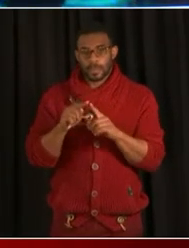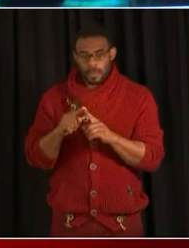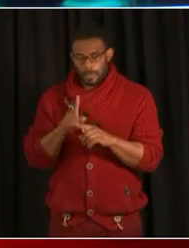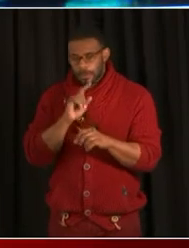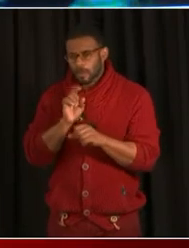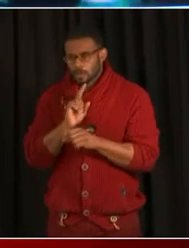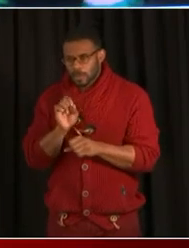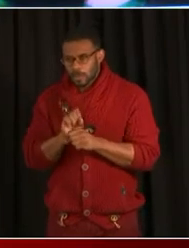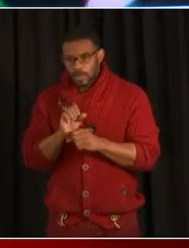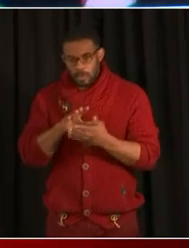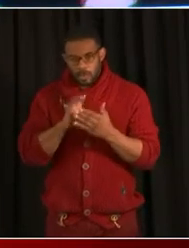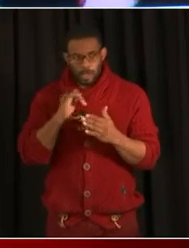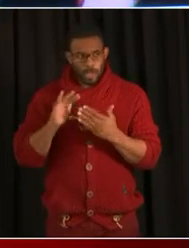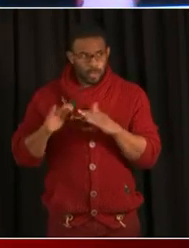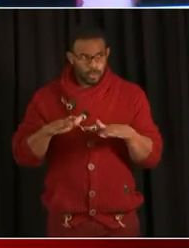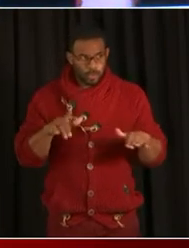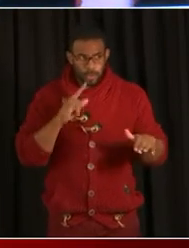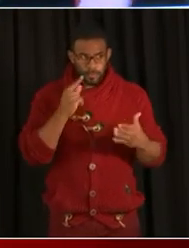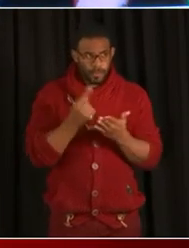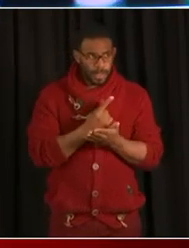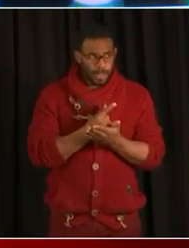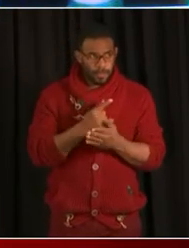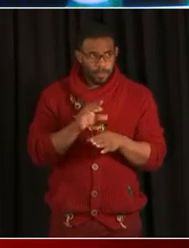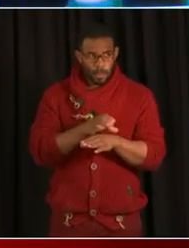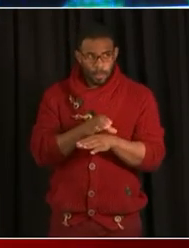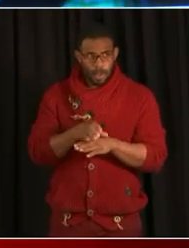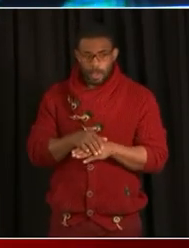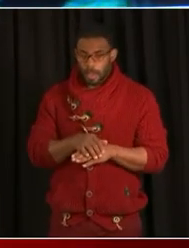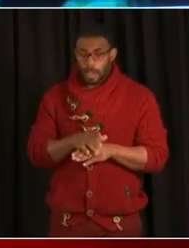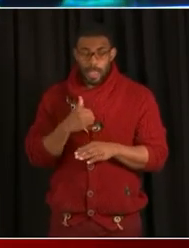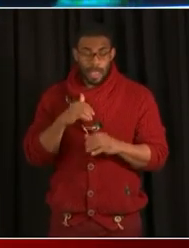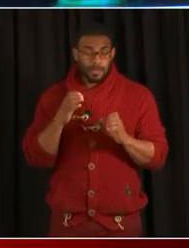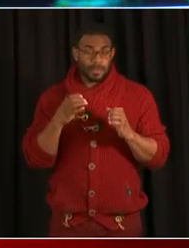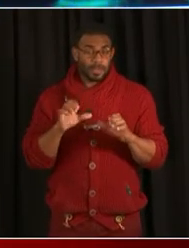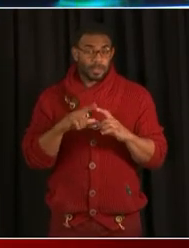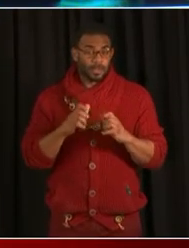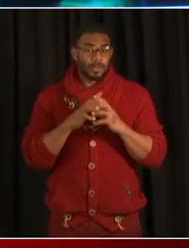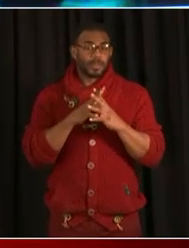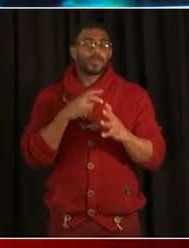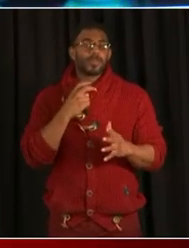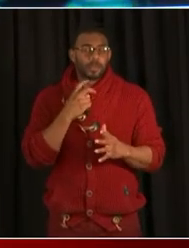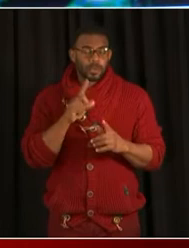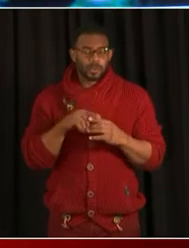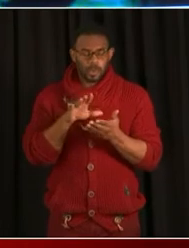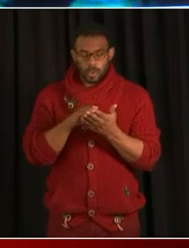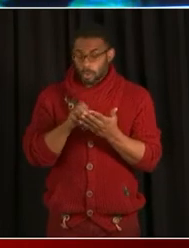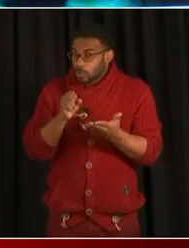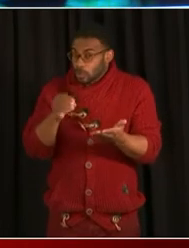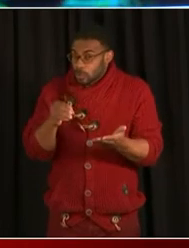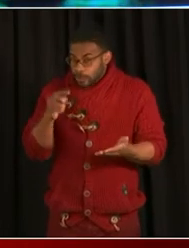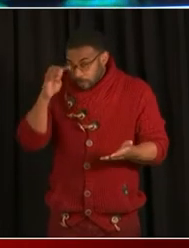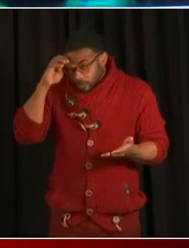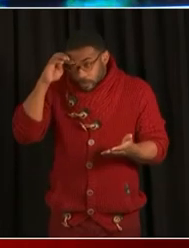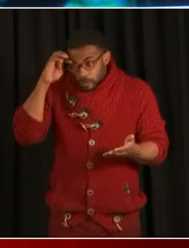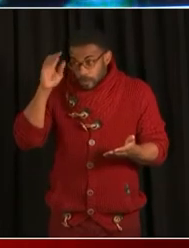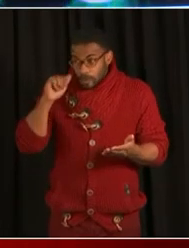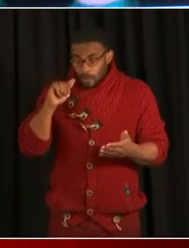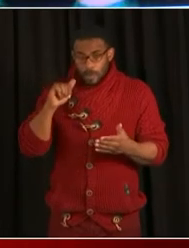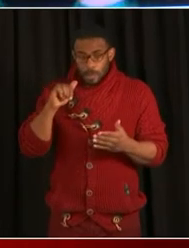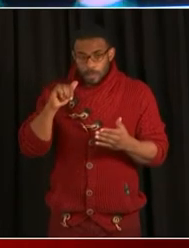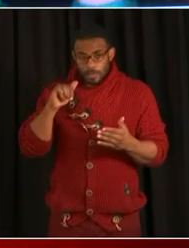and to be sure that the students in our Children of the Gospel Choir have a chance to build their voices and to learn. So we